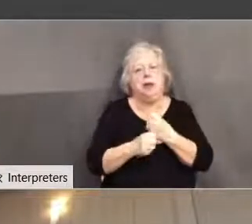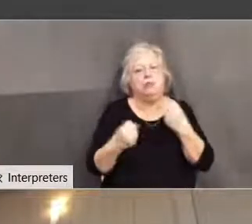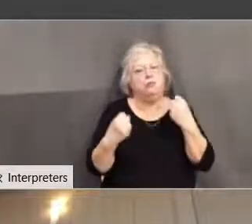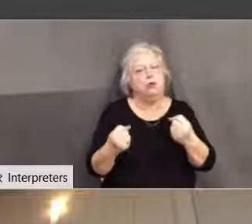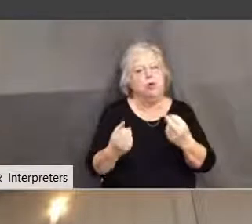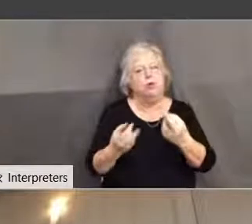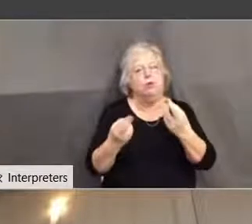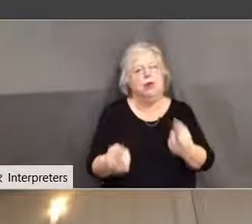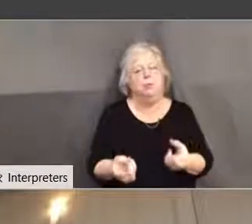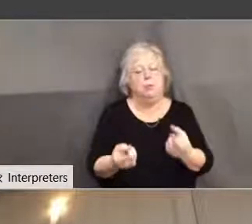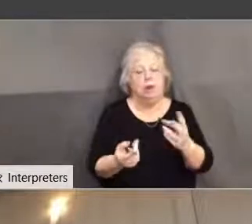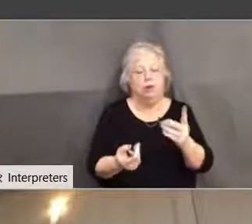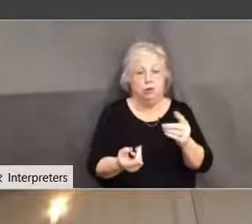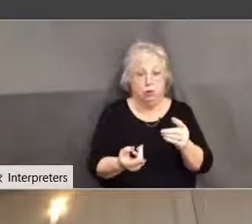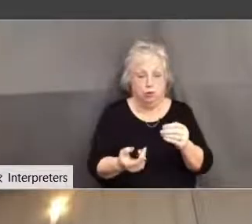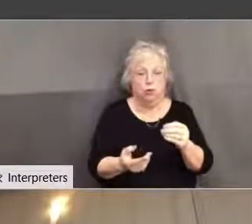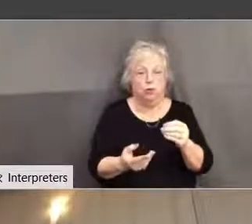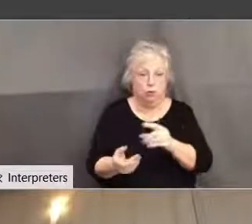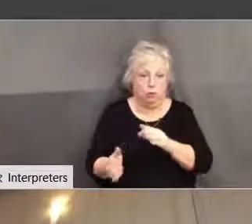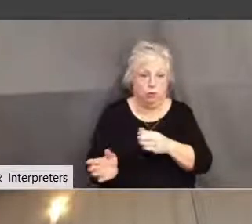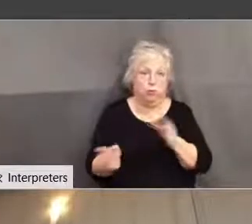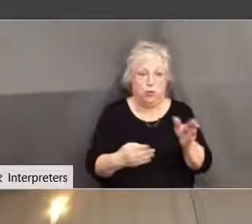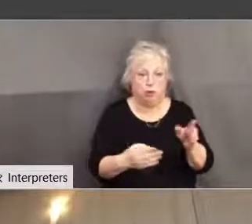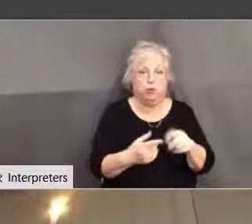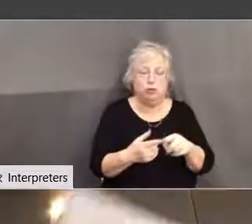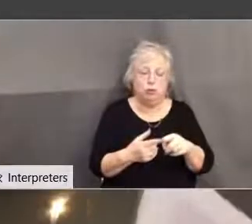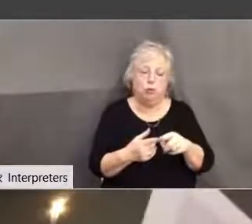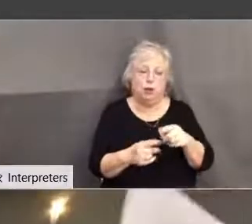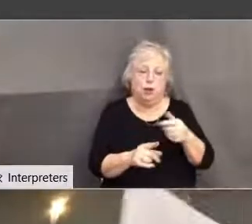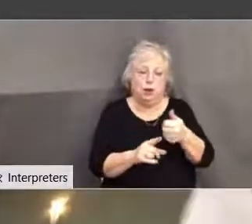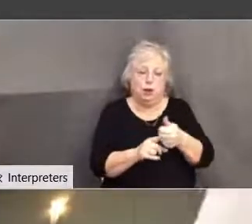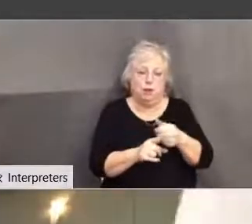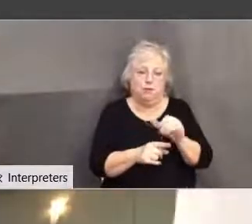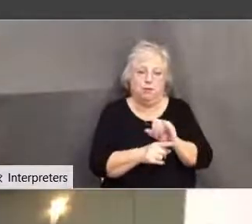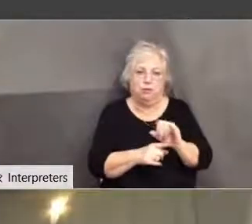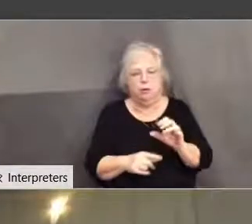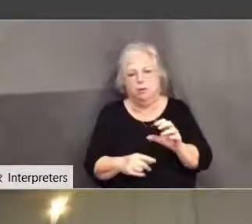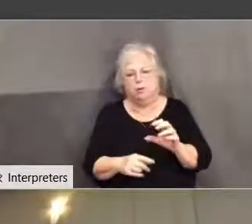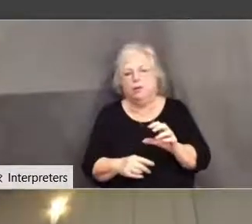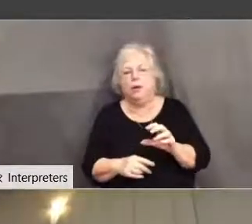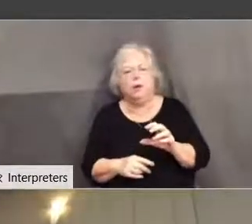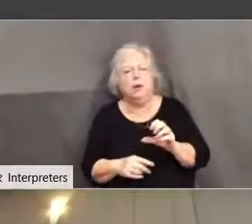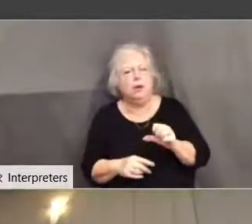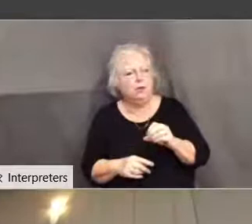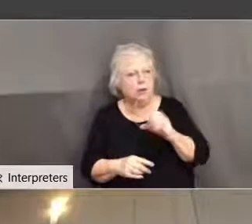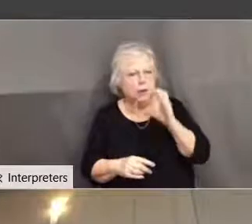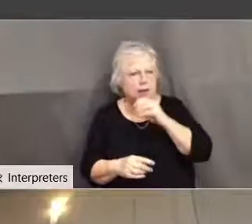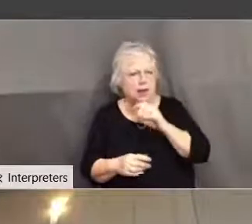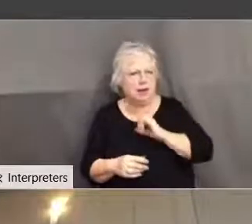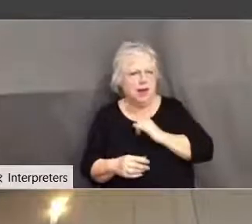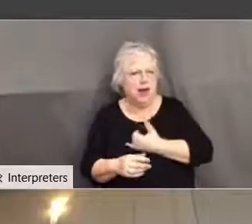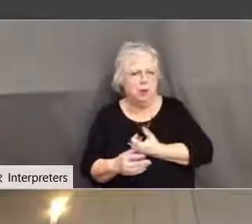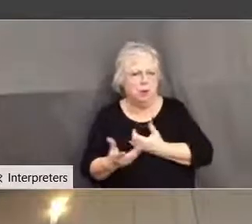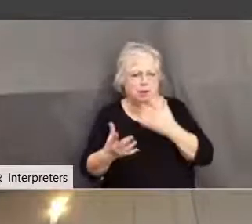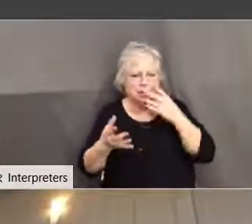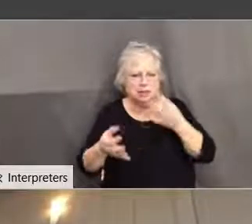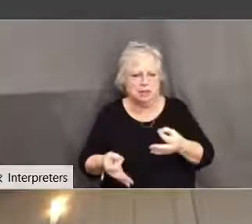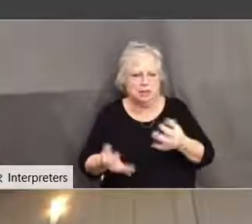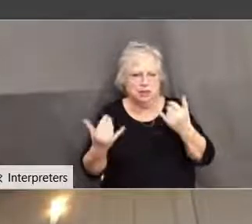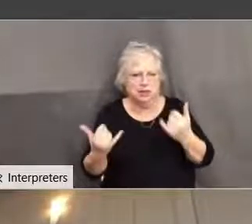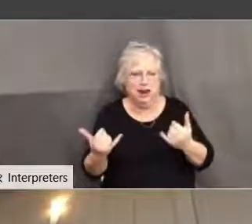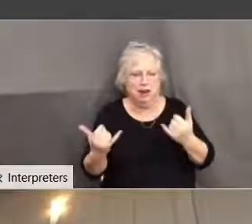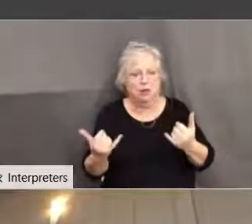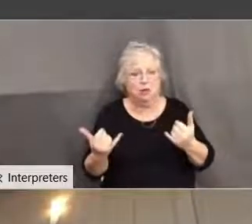just described. So I guess really our decision and the the horns of the dilemma we're on